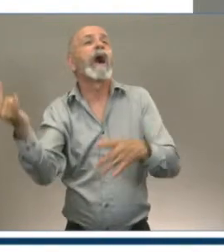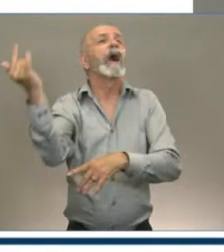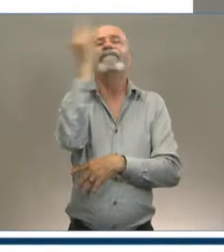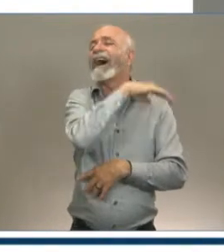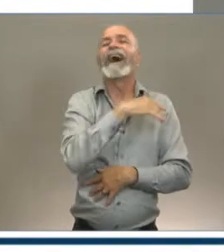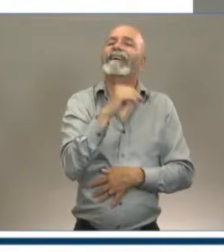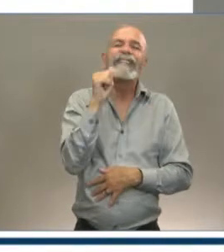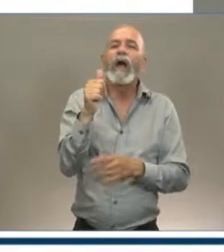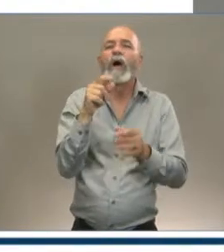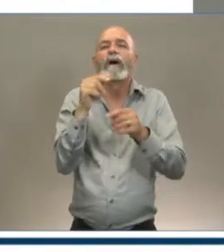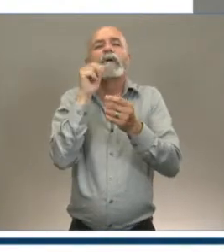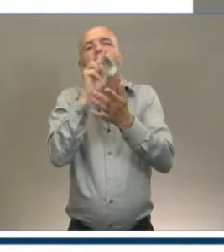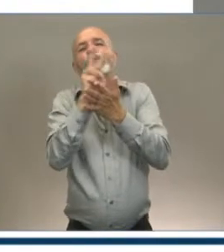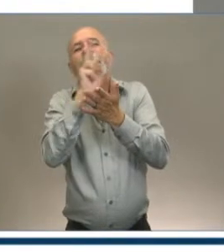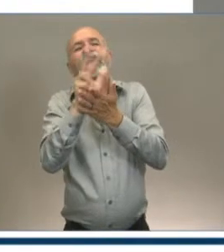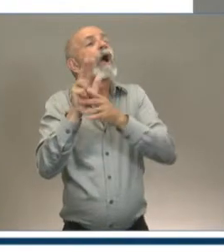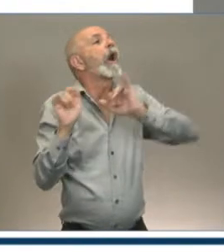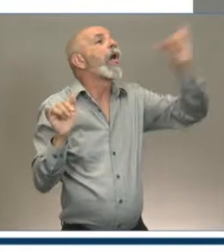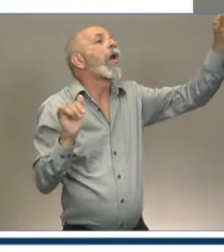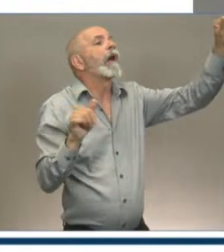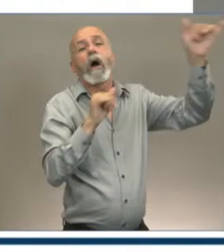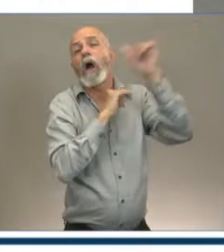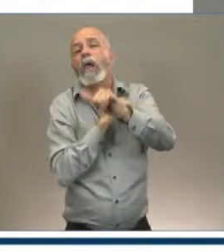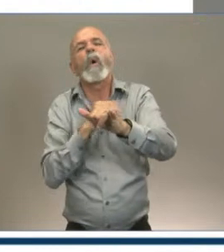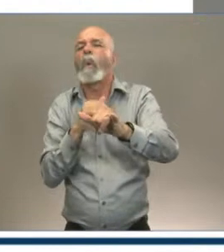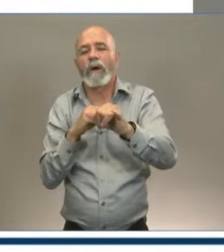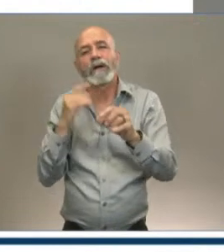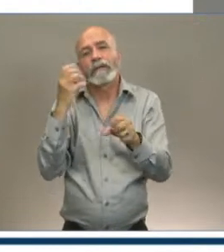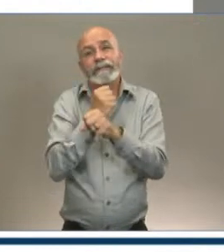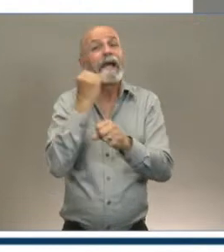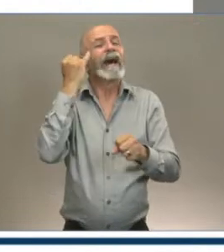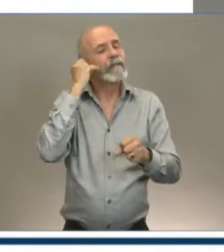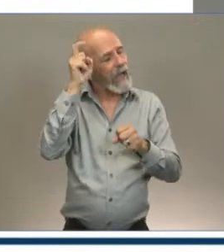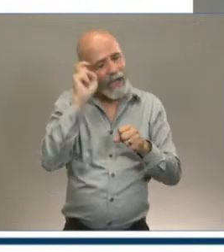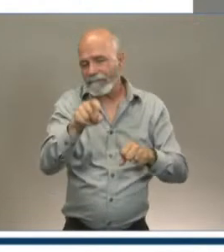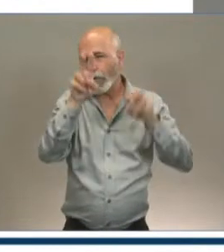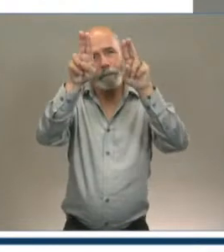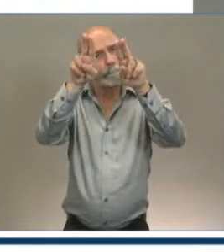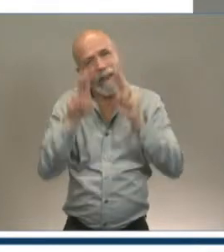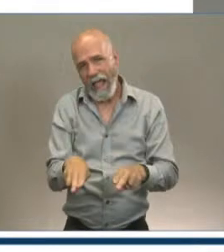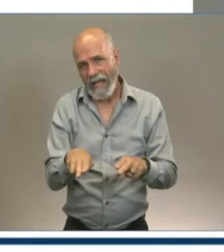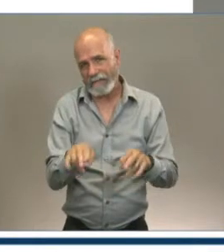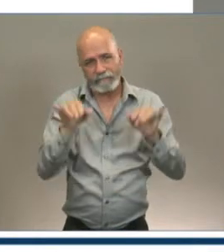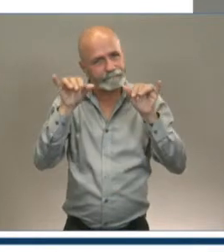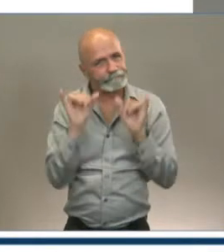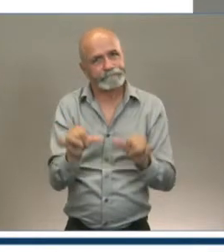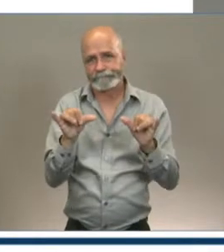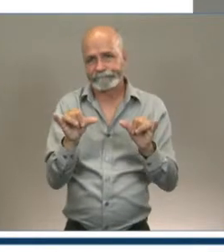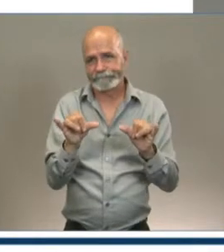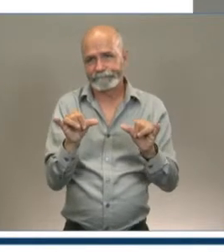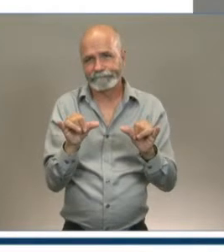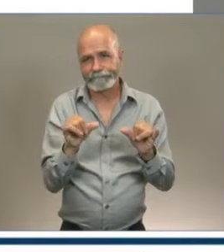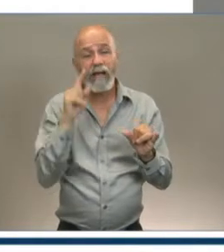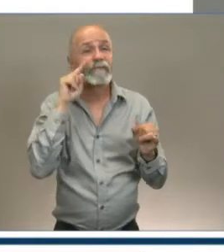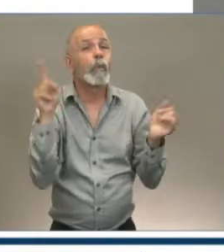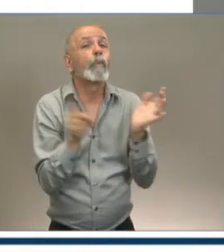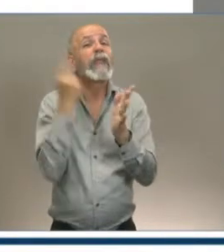other protocols, and they still have to apply and go through a different process. They're sporadic,